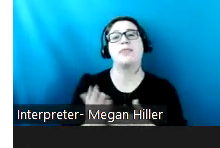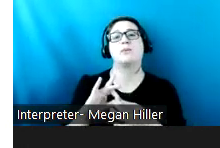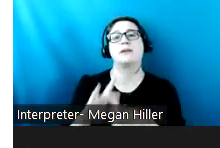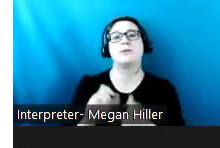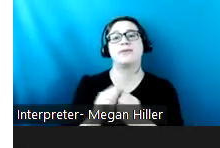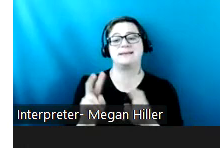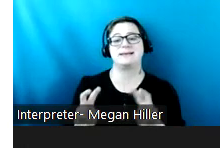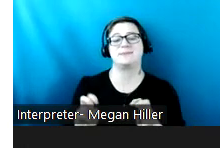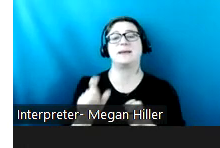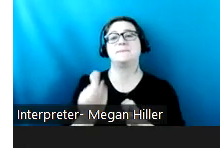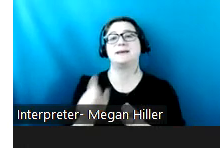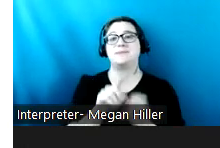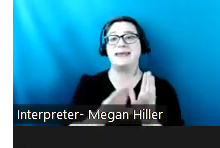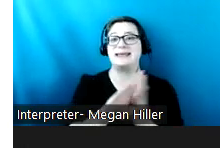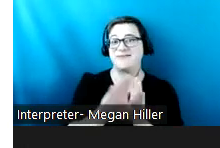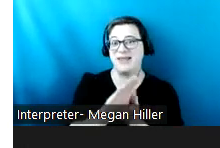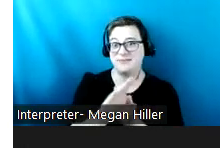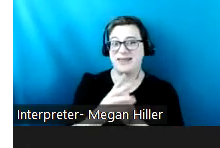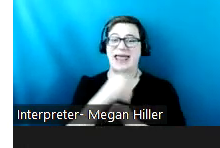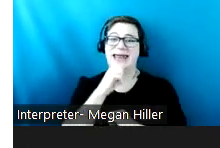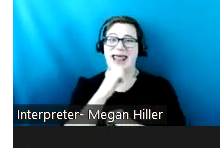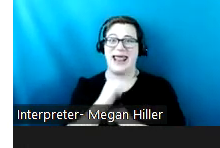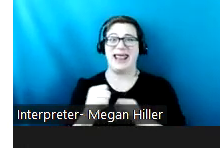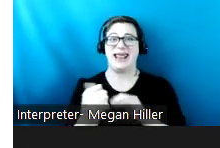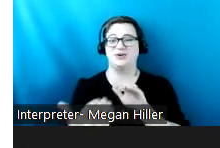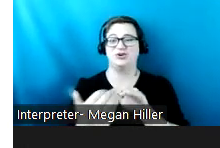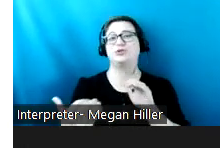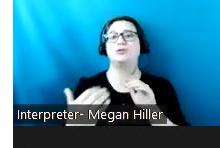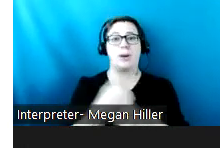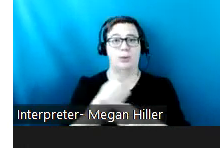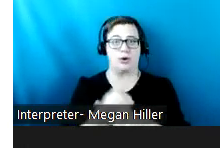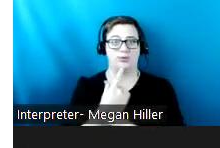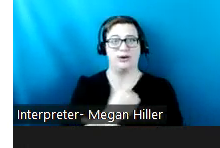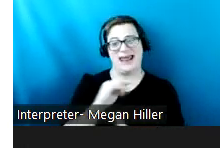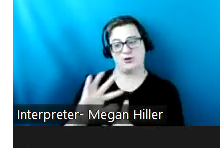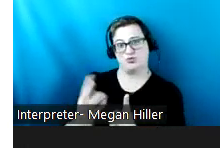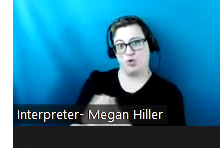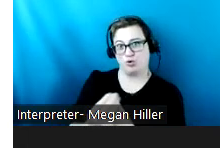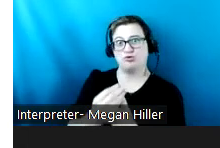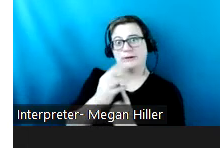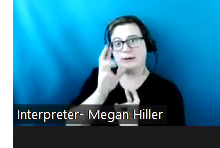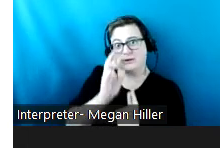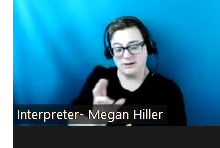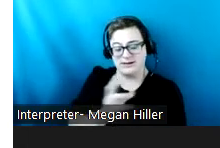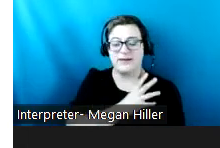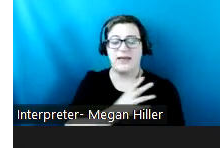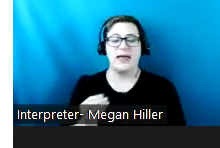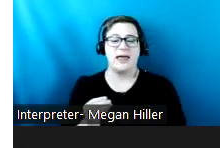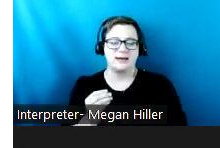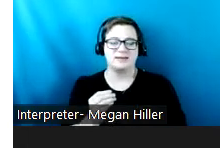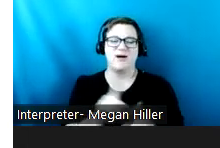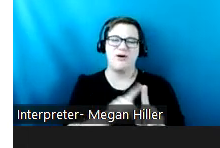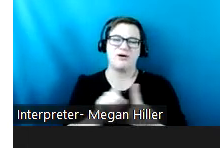that it must be developmentally and age appropriate, as well as culturally responsive. And then per all the other parts, there may be